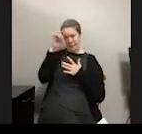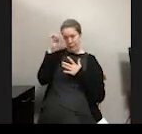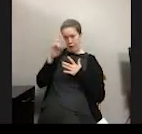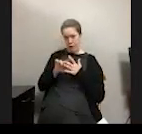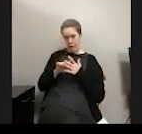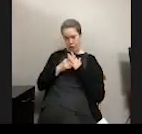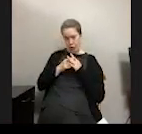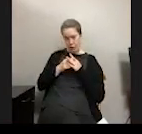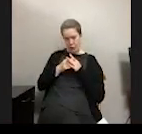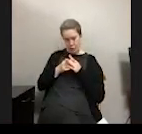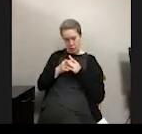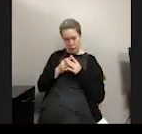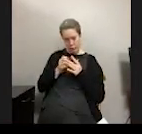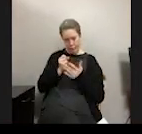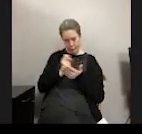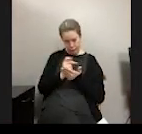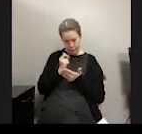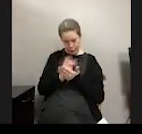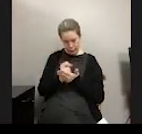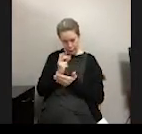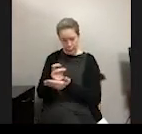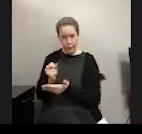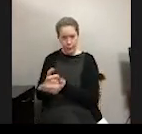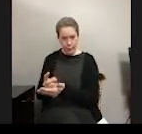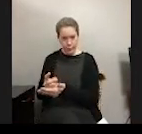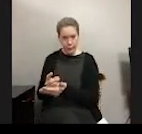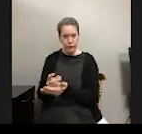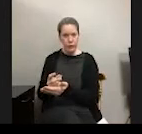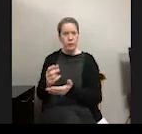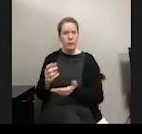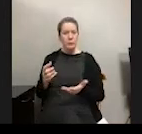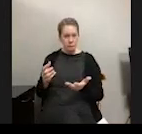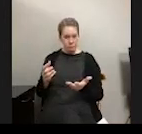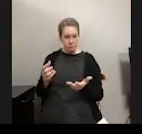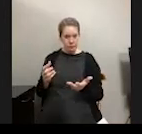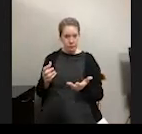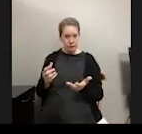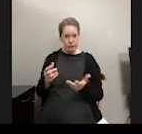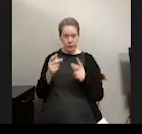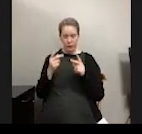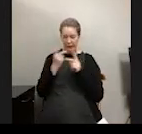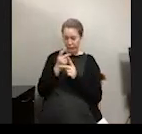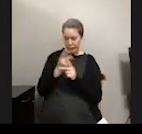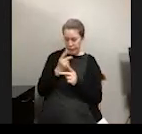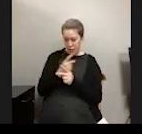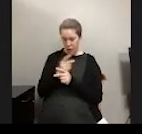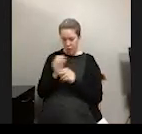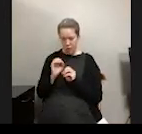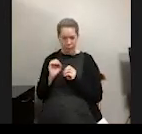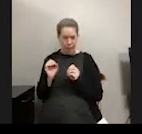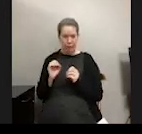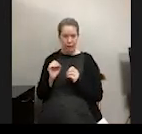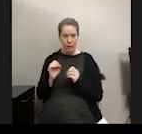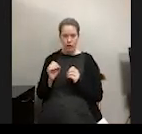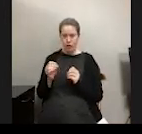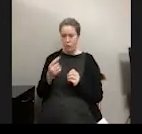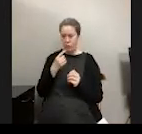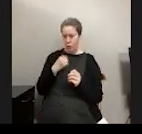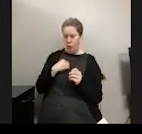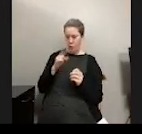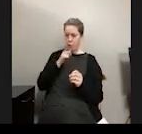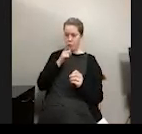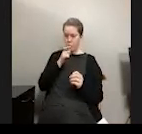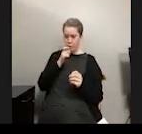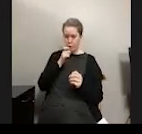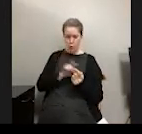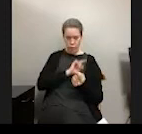lot of additional actual support. There was folks, I didn't have to figure anything out. They were like, here's who you talk to, you do this. And I already feel the